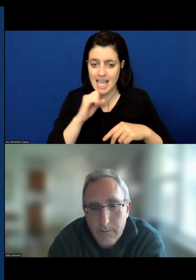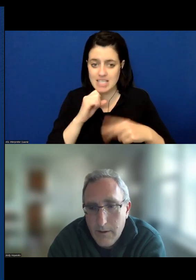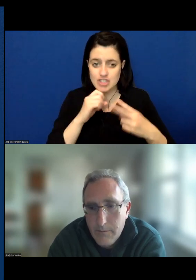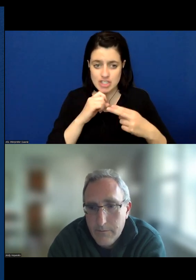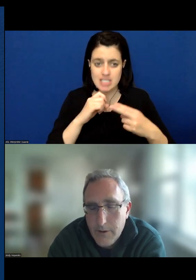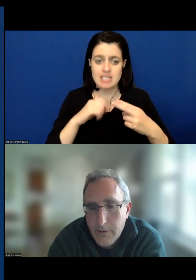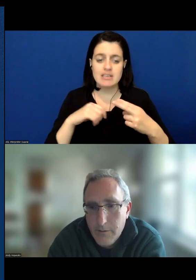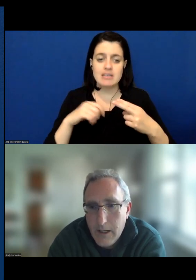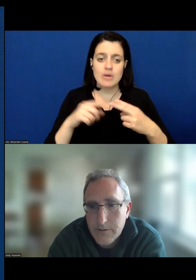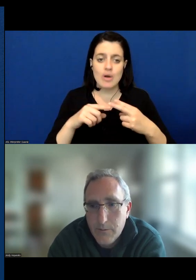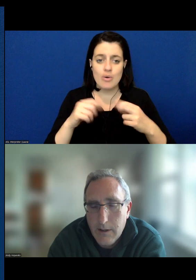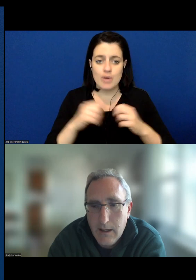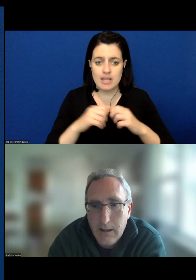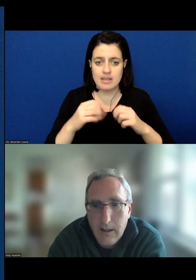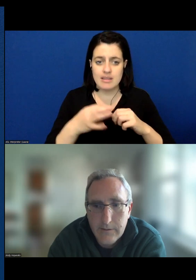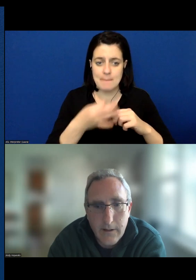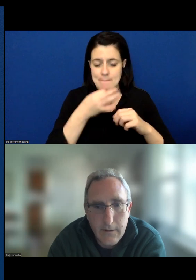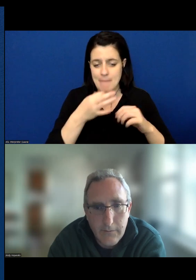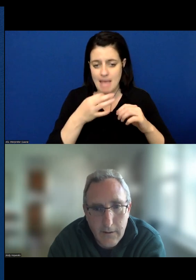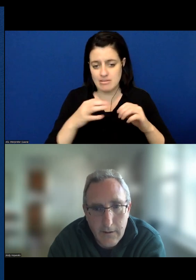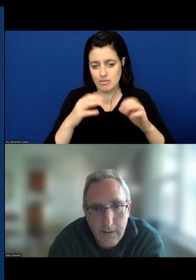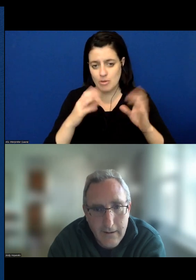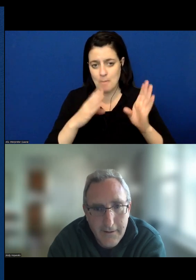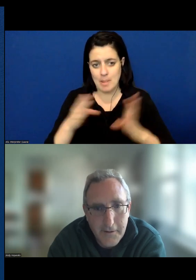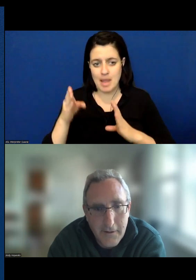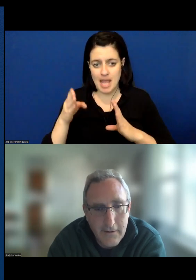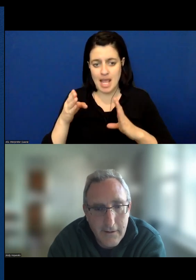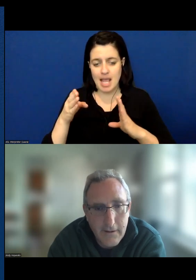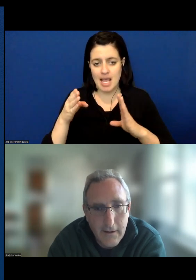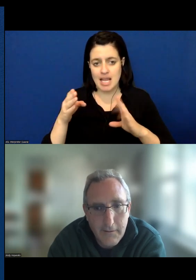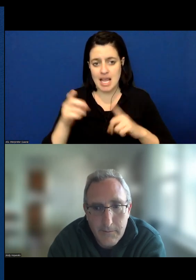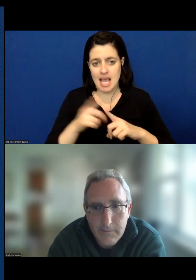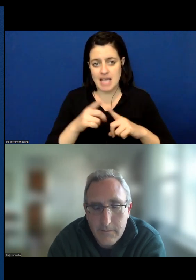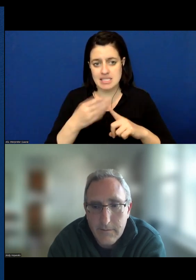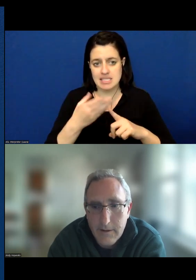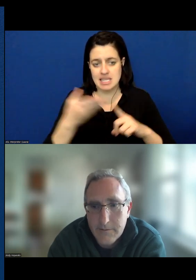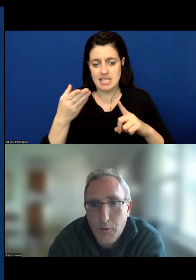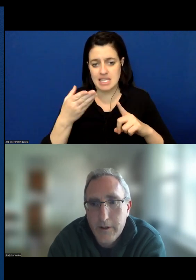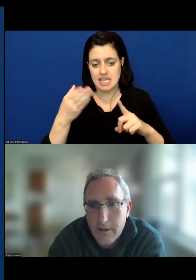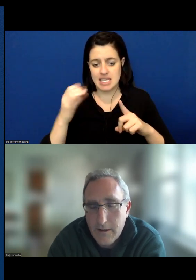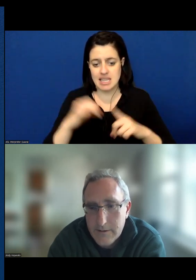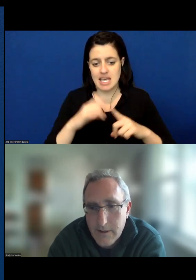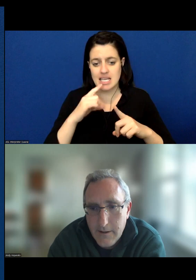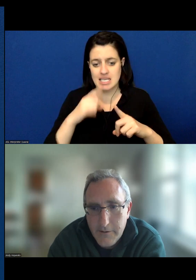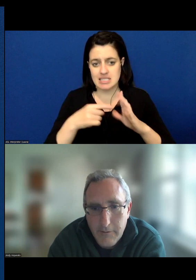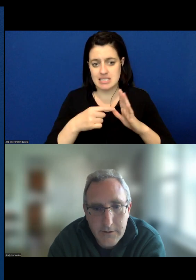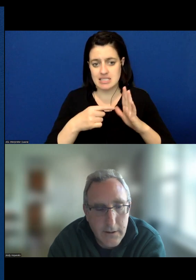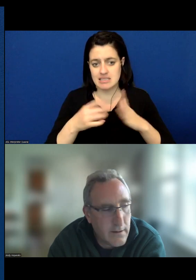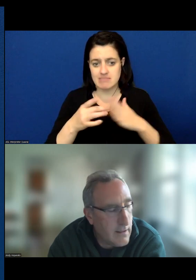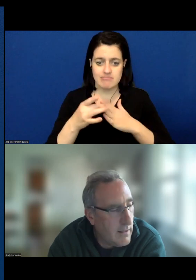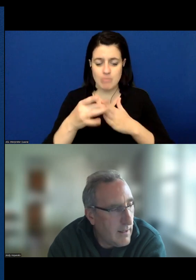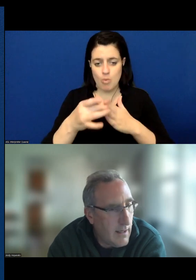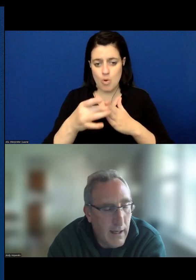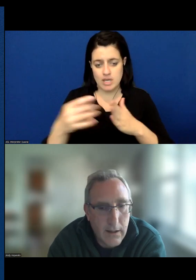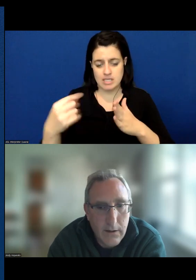the the master plan as kind of the thing that is pointing us in a